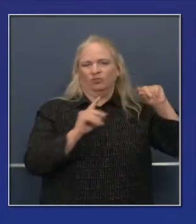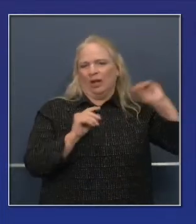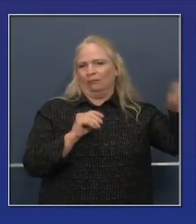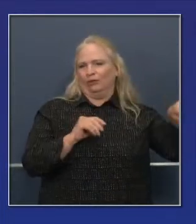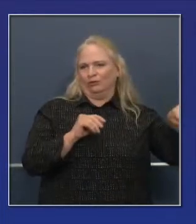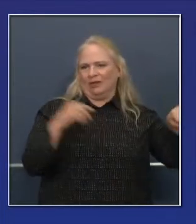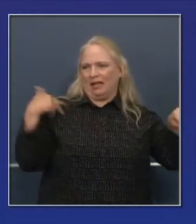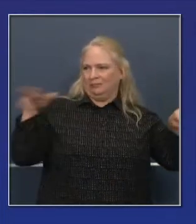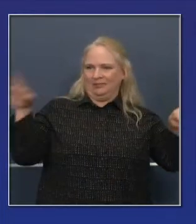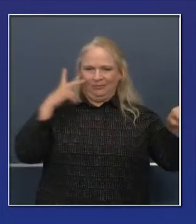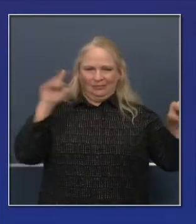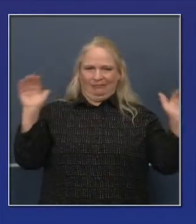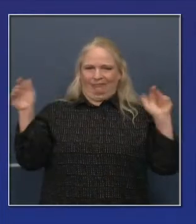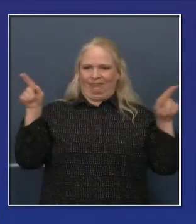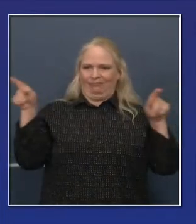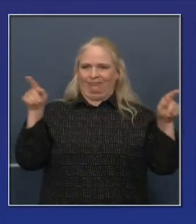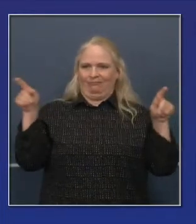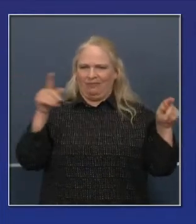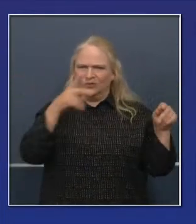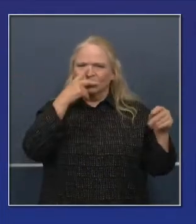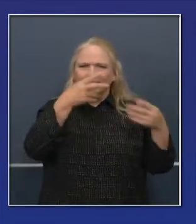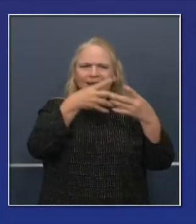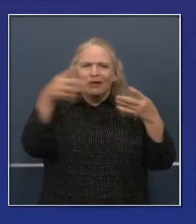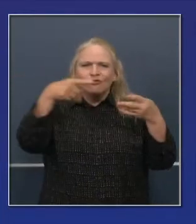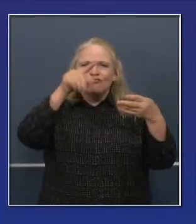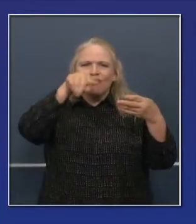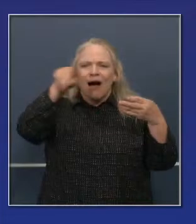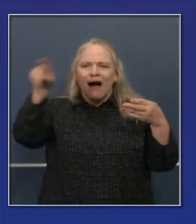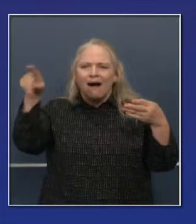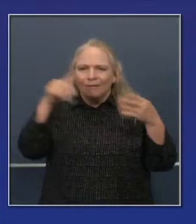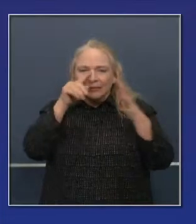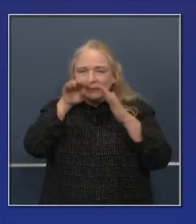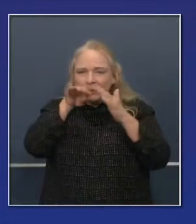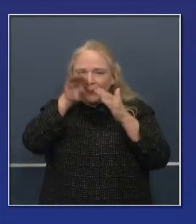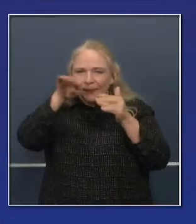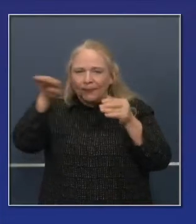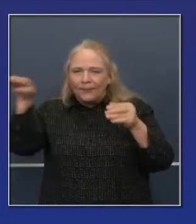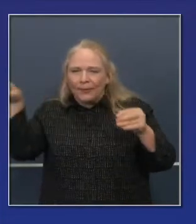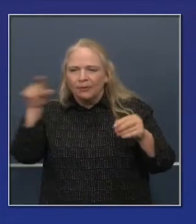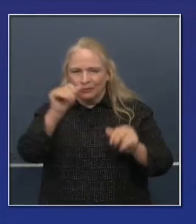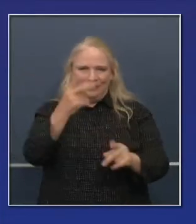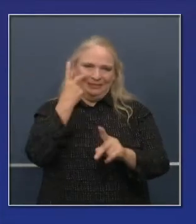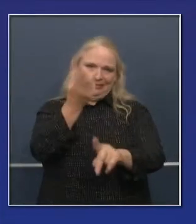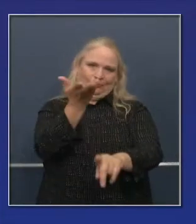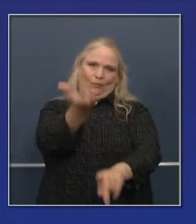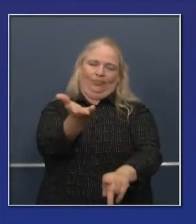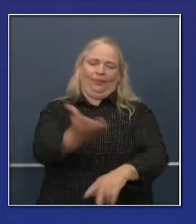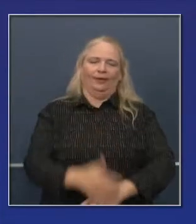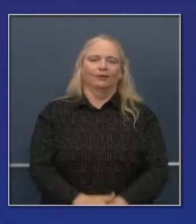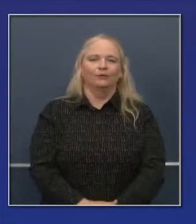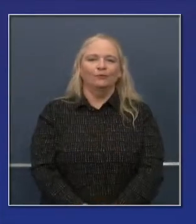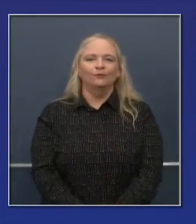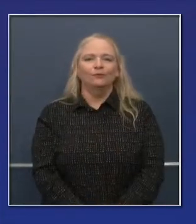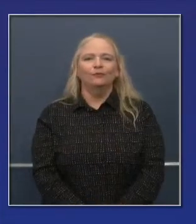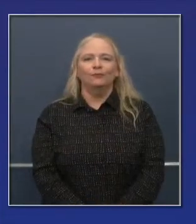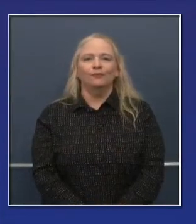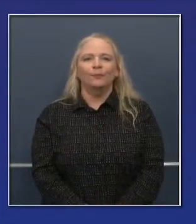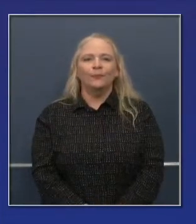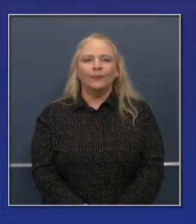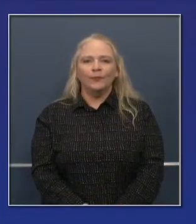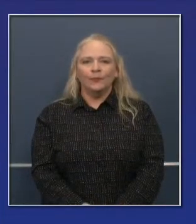trend in terms of growth rates for hospitalizations as well as number of ICUs.